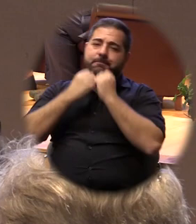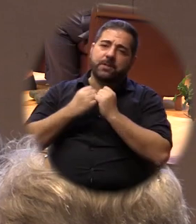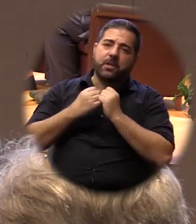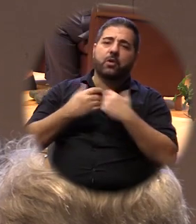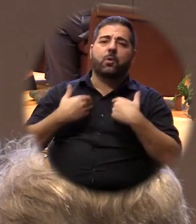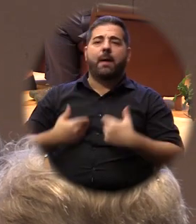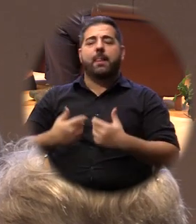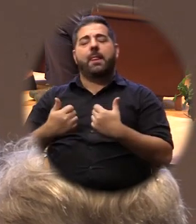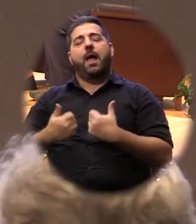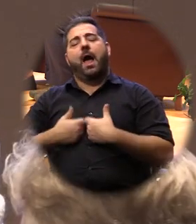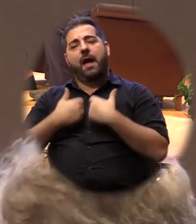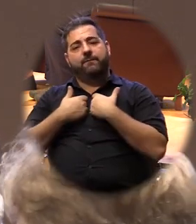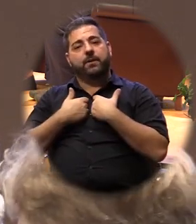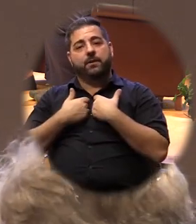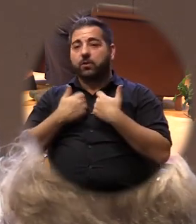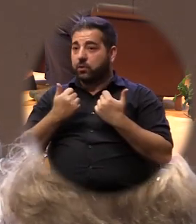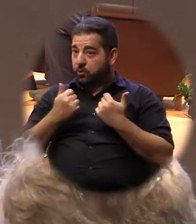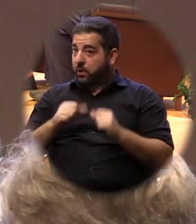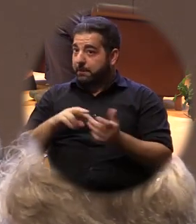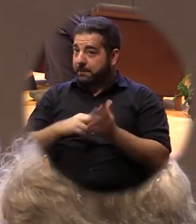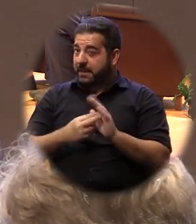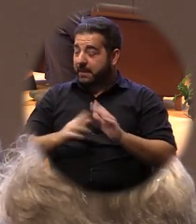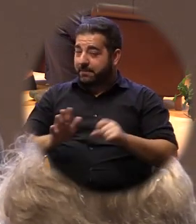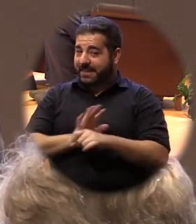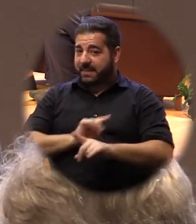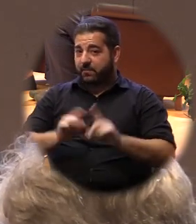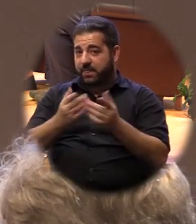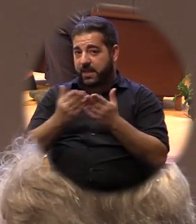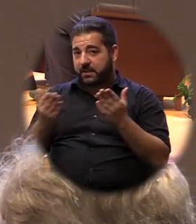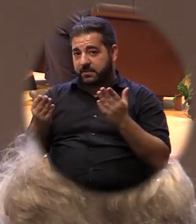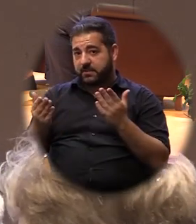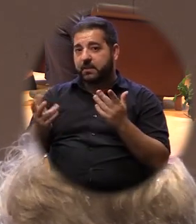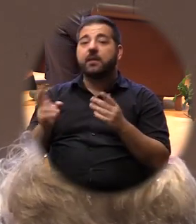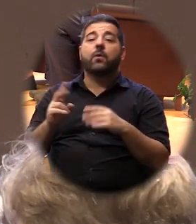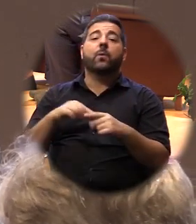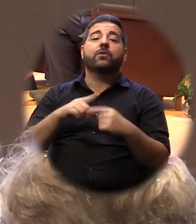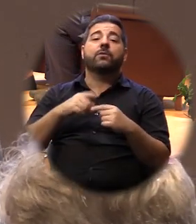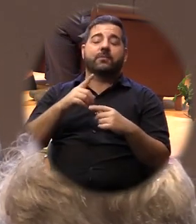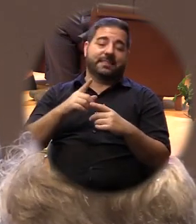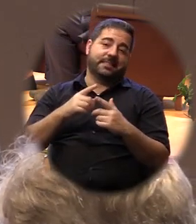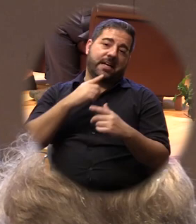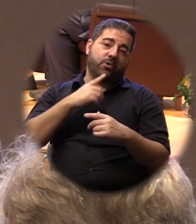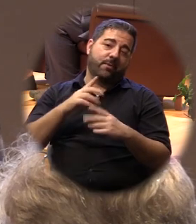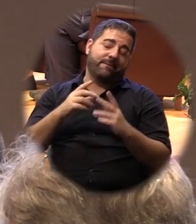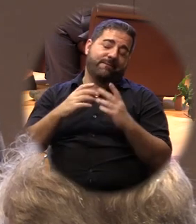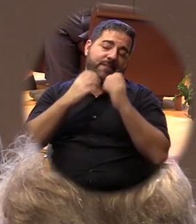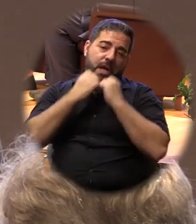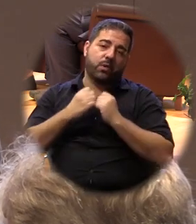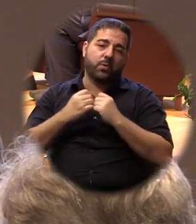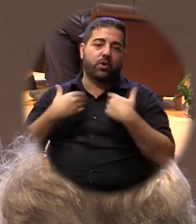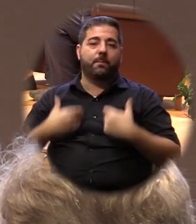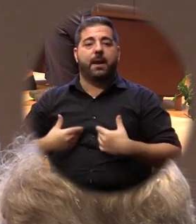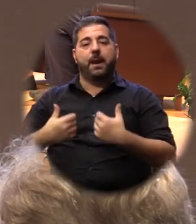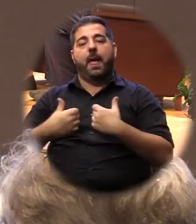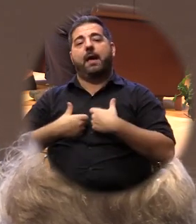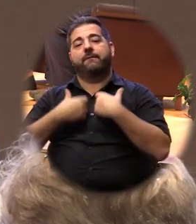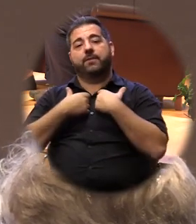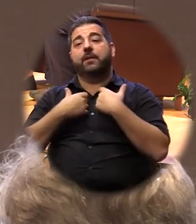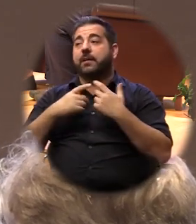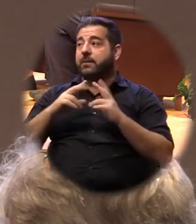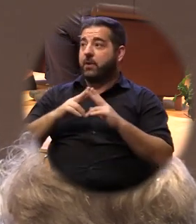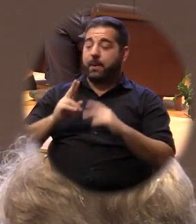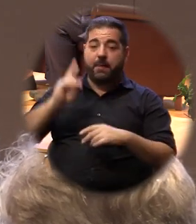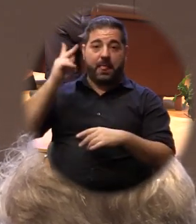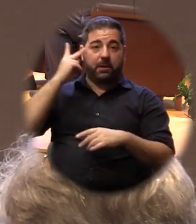there? Well, you can mean totally different things by saying that you both value human life, right? And we see that a lot in a very politicized